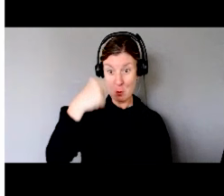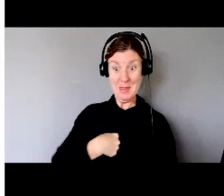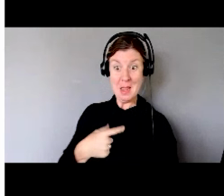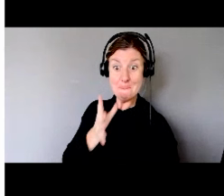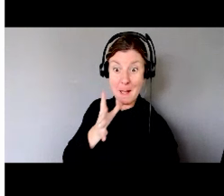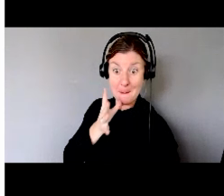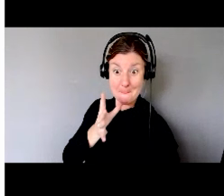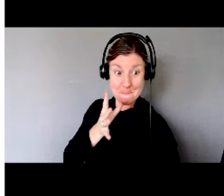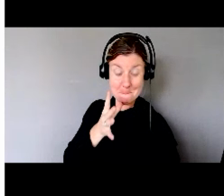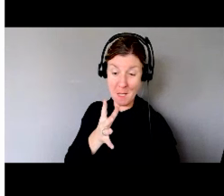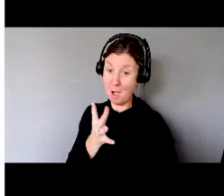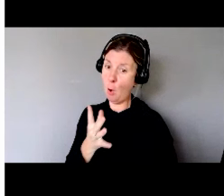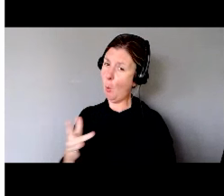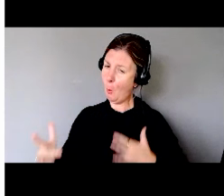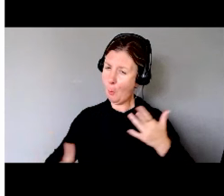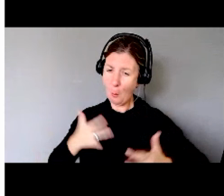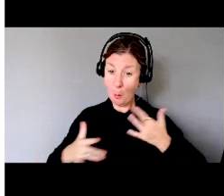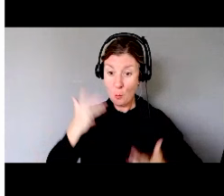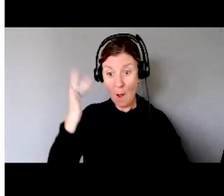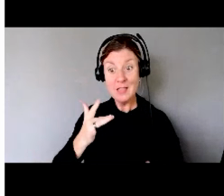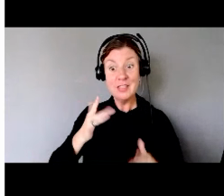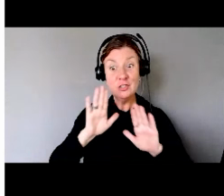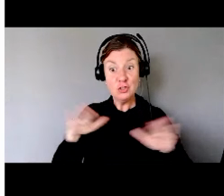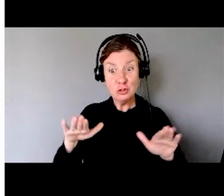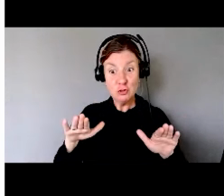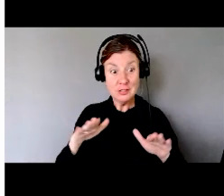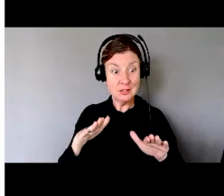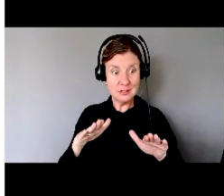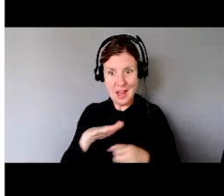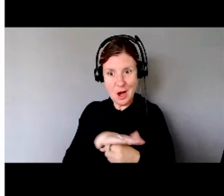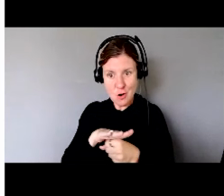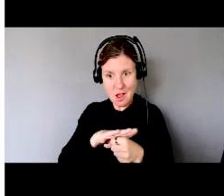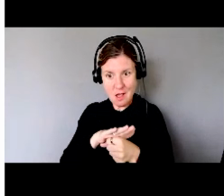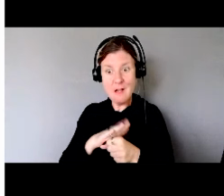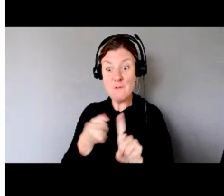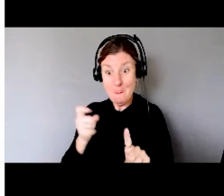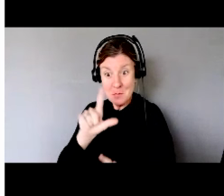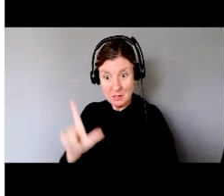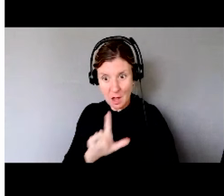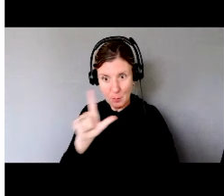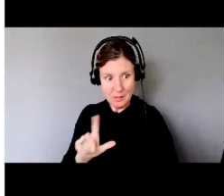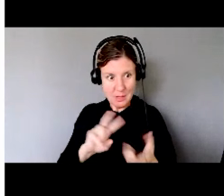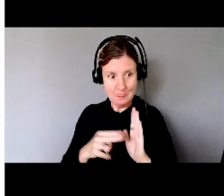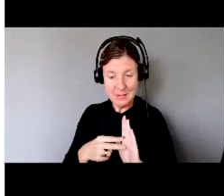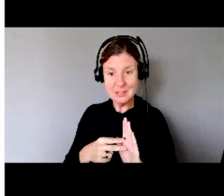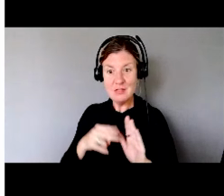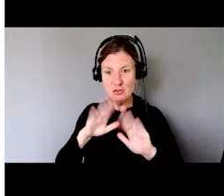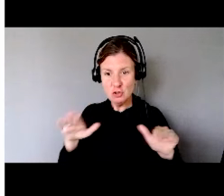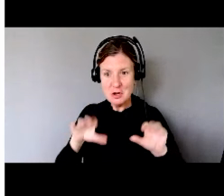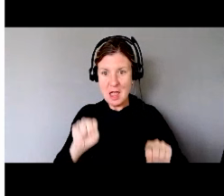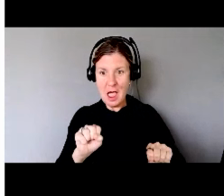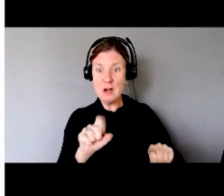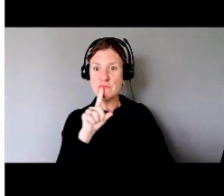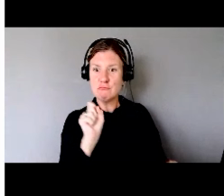the children's section of the library has been designed in such a way to allow the children to watch the fire trucks